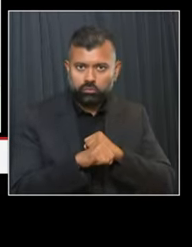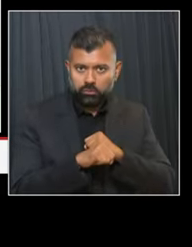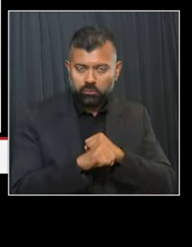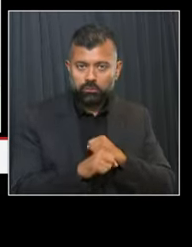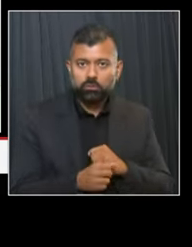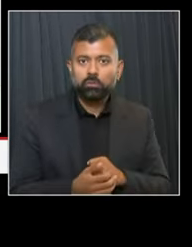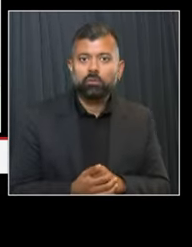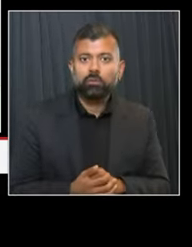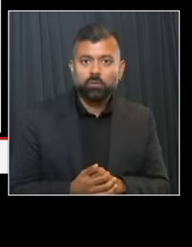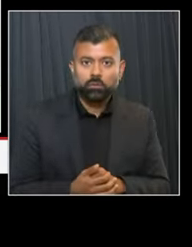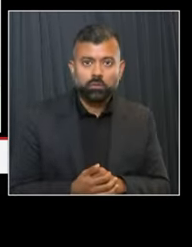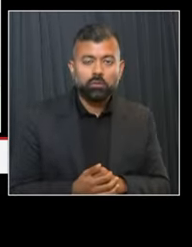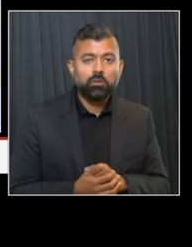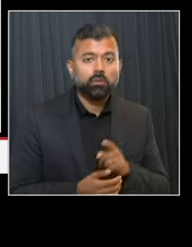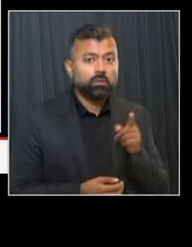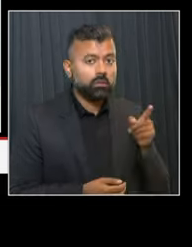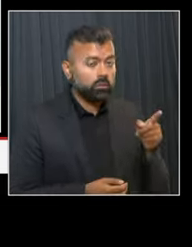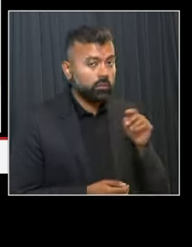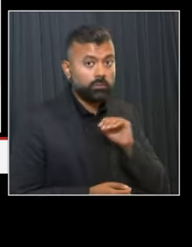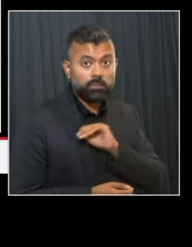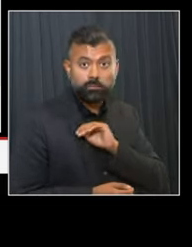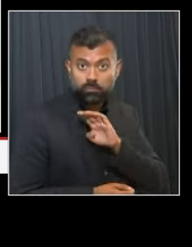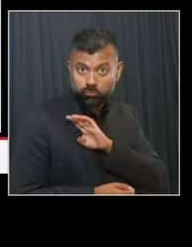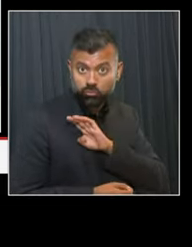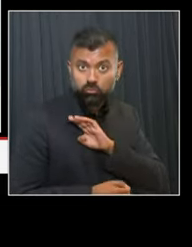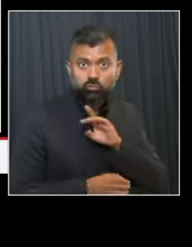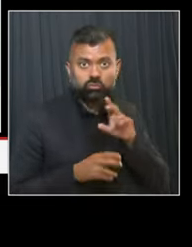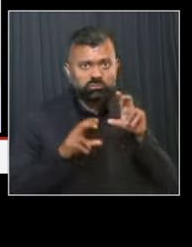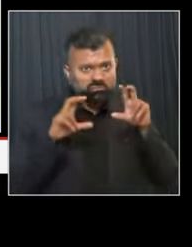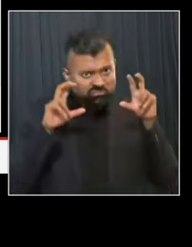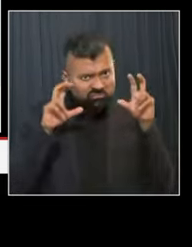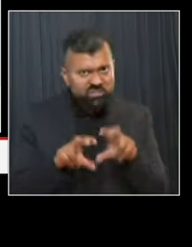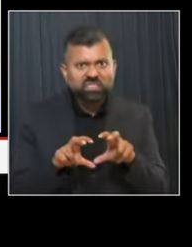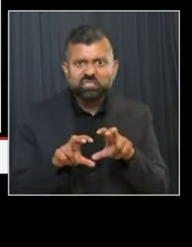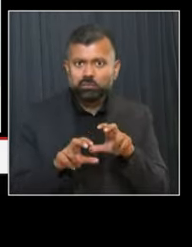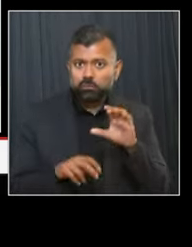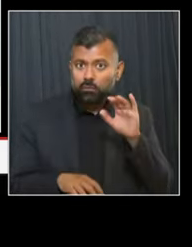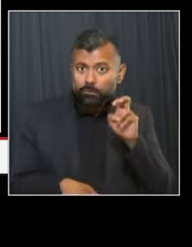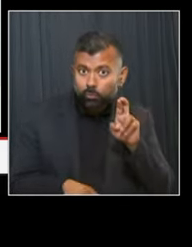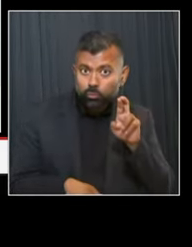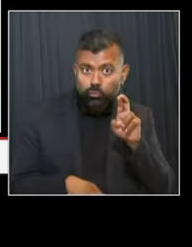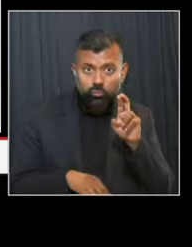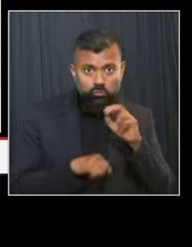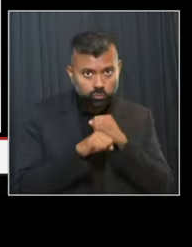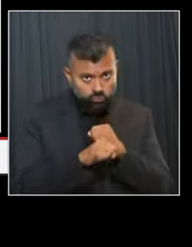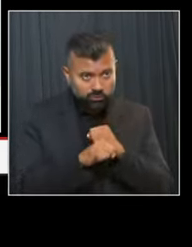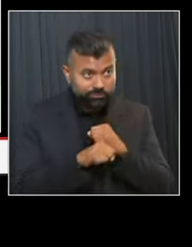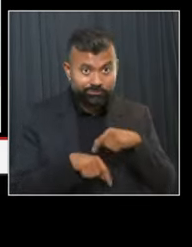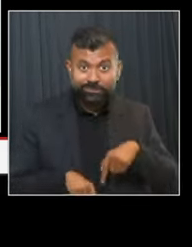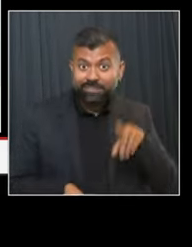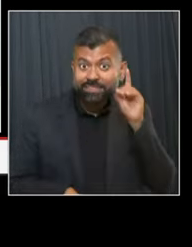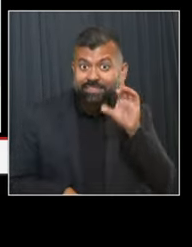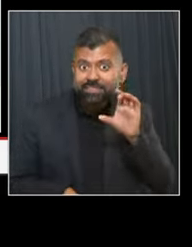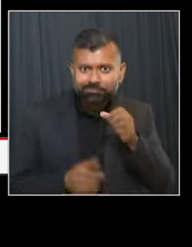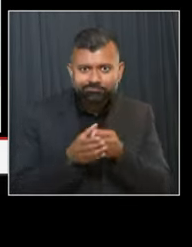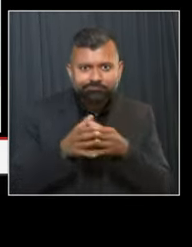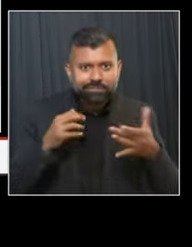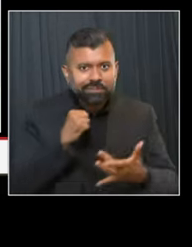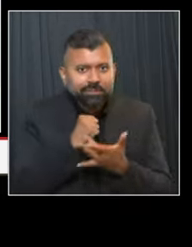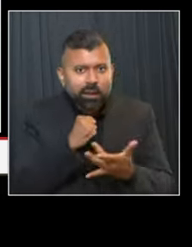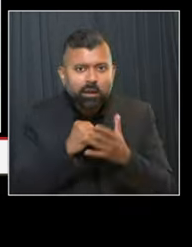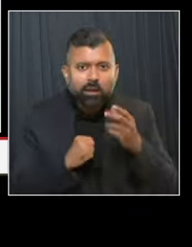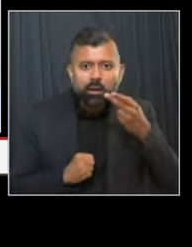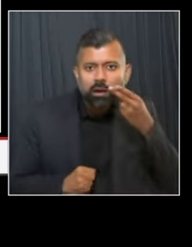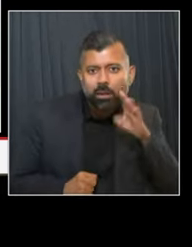becomes more of a tech hub nationally and internationally, we want to make sure that doing business with the district is a safe